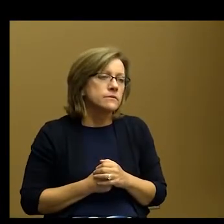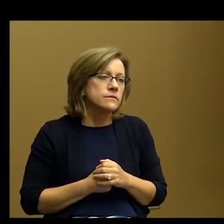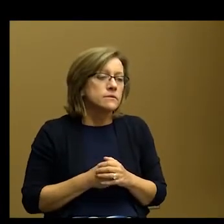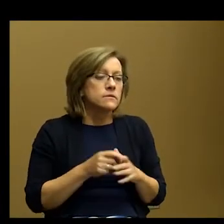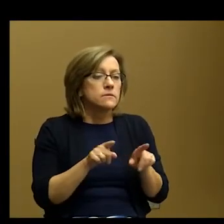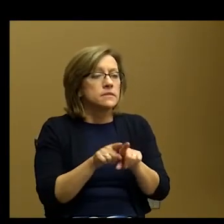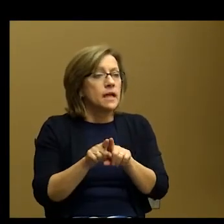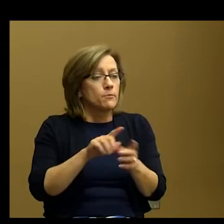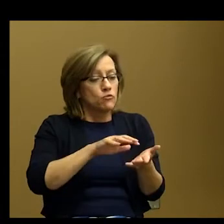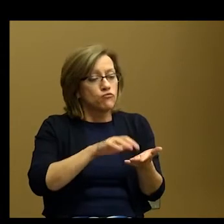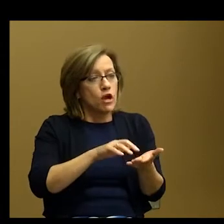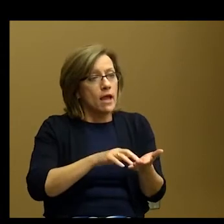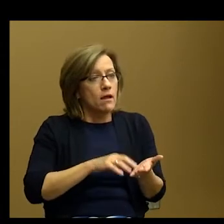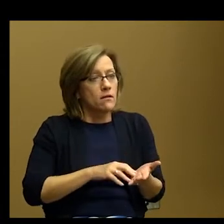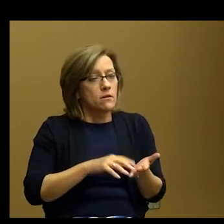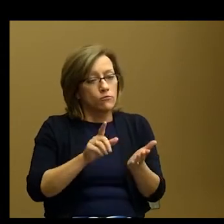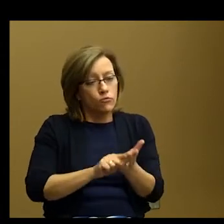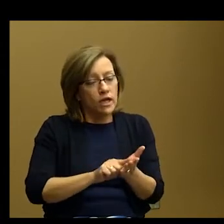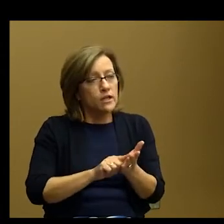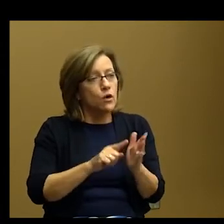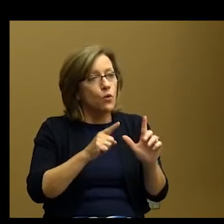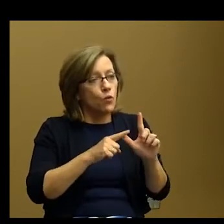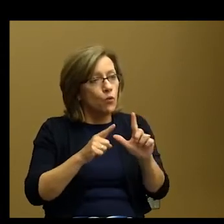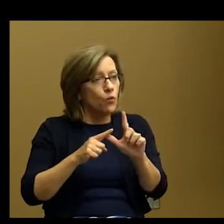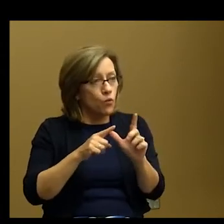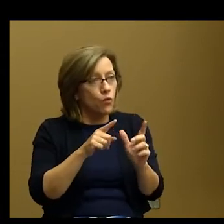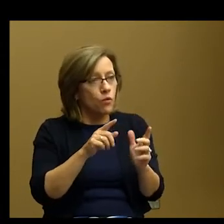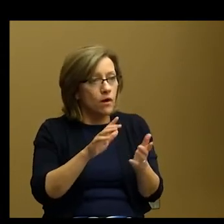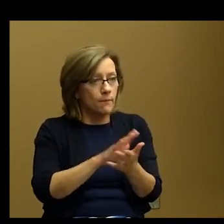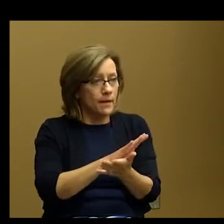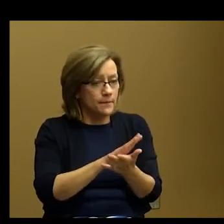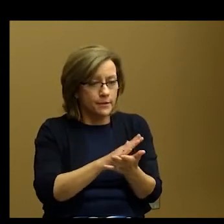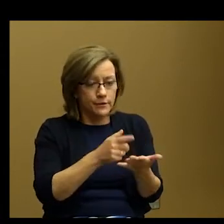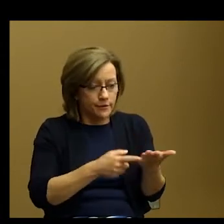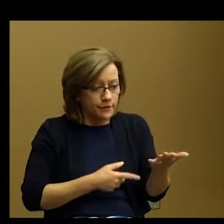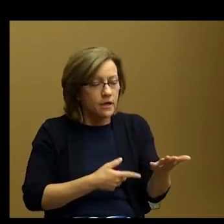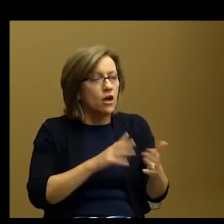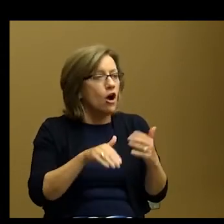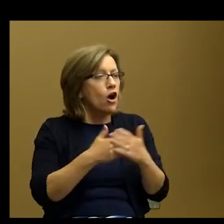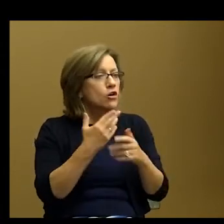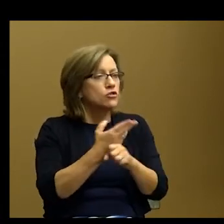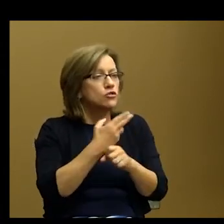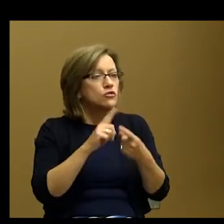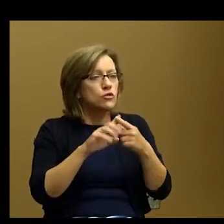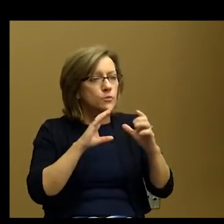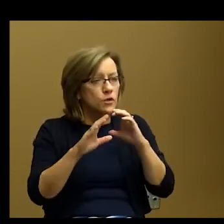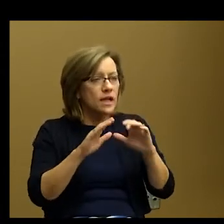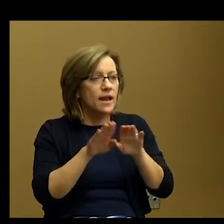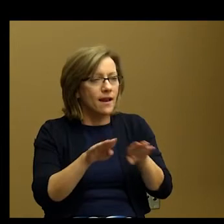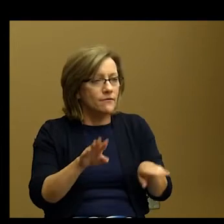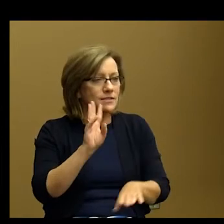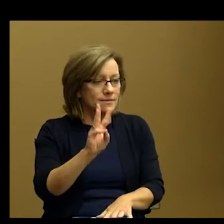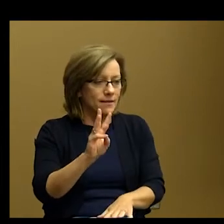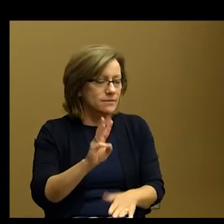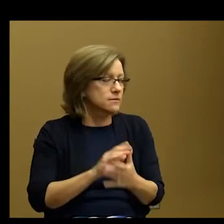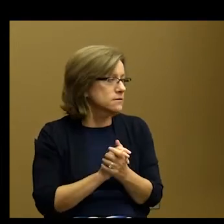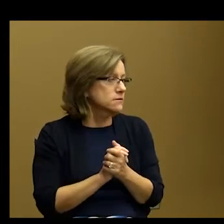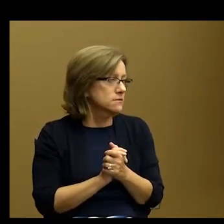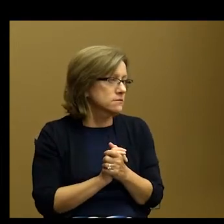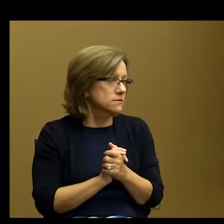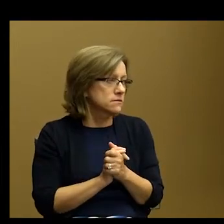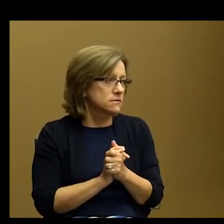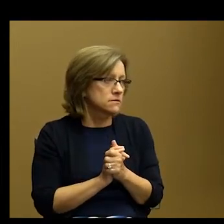Braille, printed words, all of those that are used to communicate are at level 6. And those are the